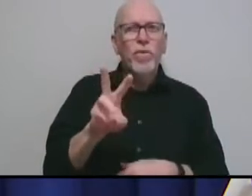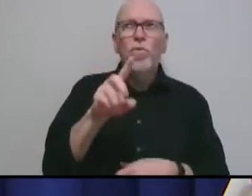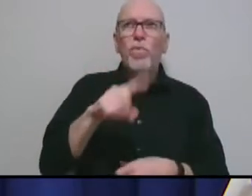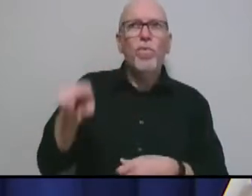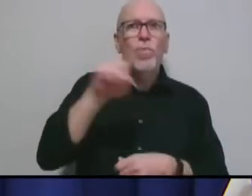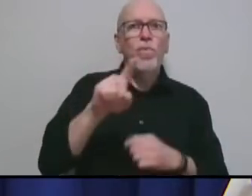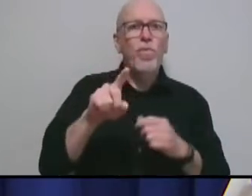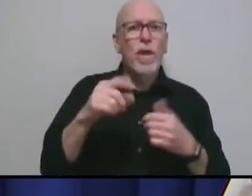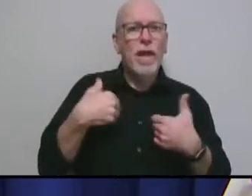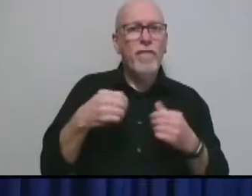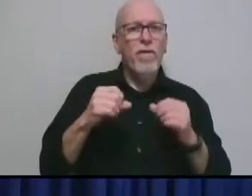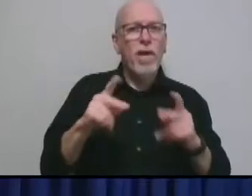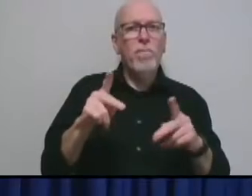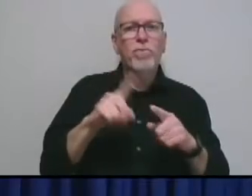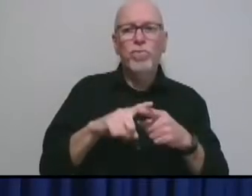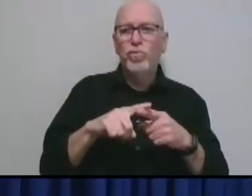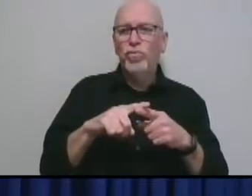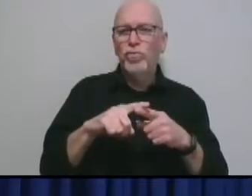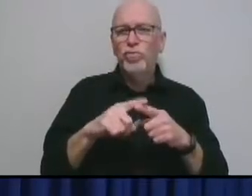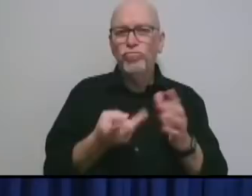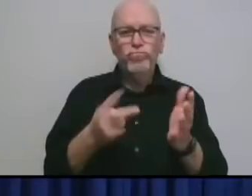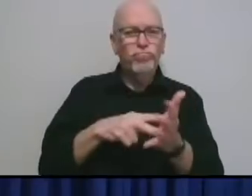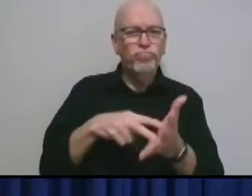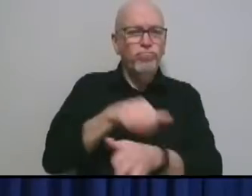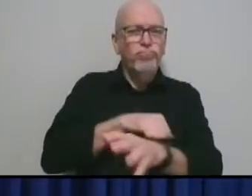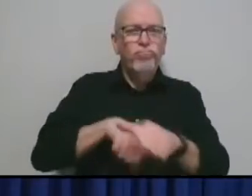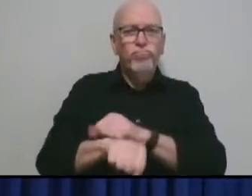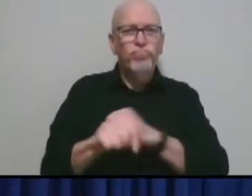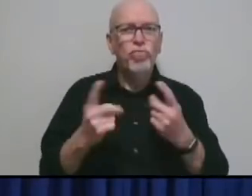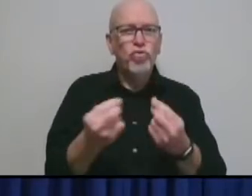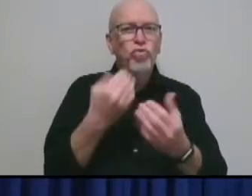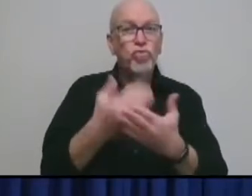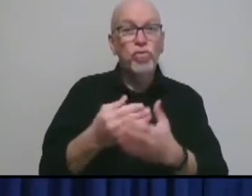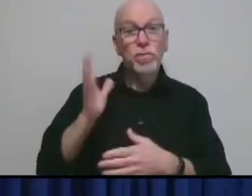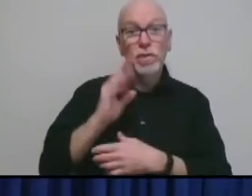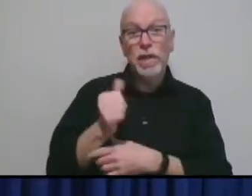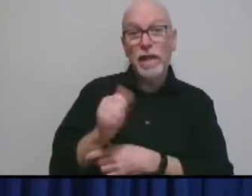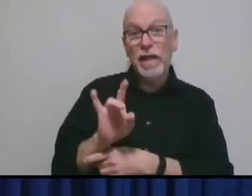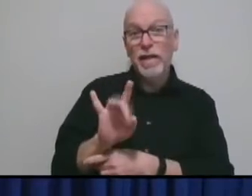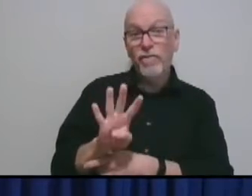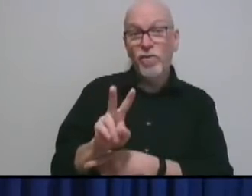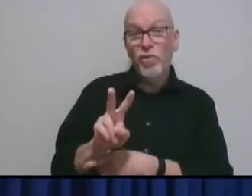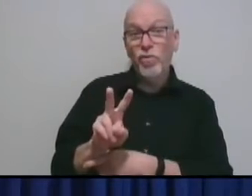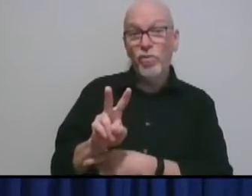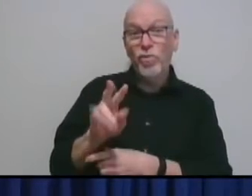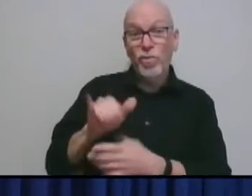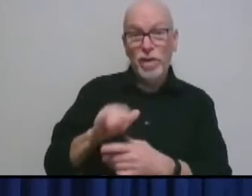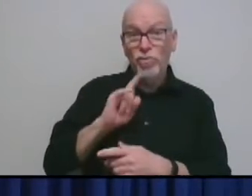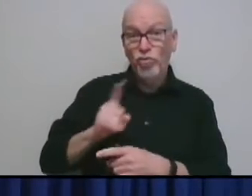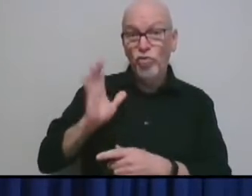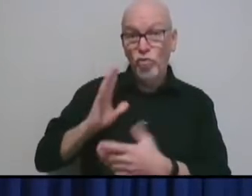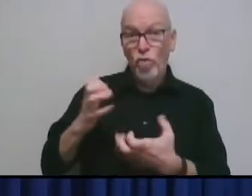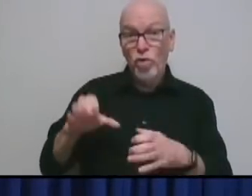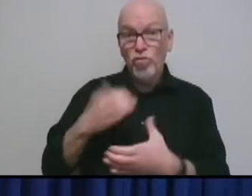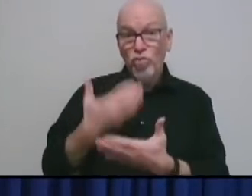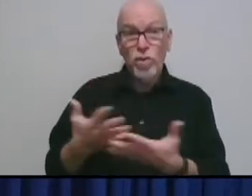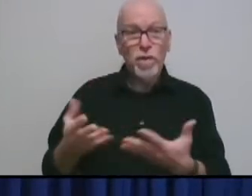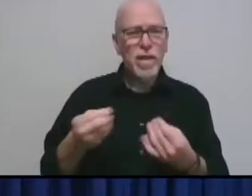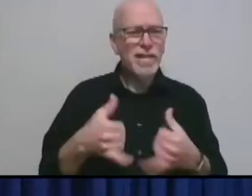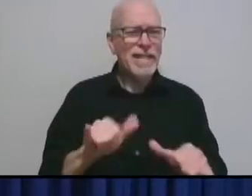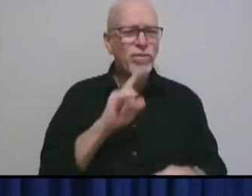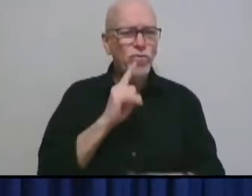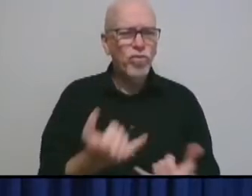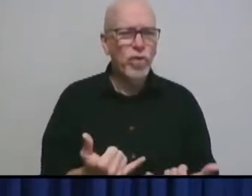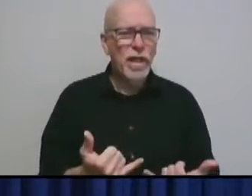opportunity to rise to that moment. And what was true in 1842 is true today. And this is our moment. And